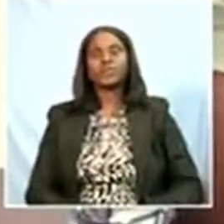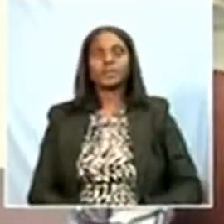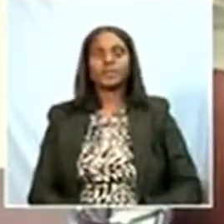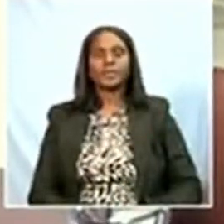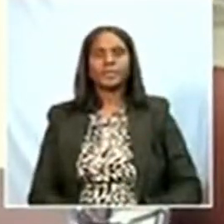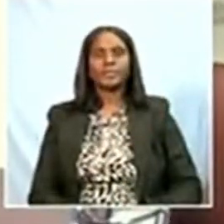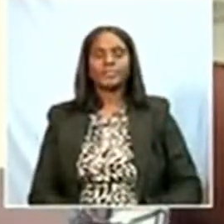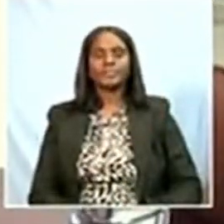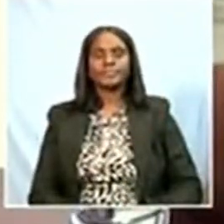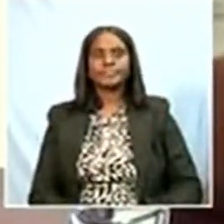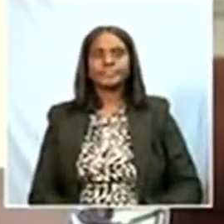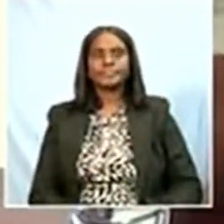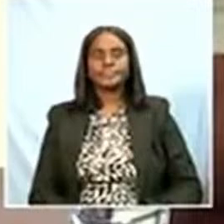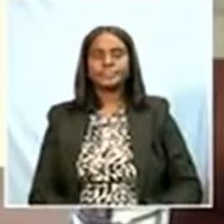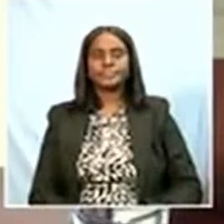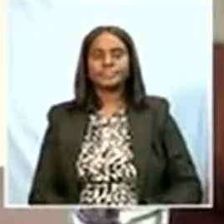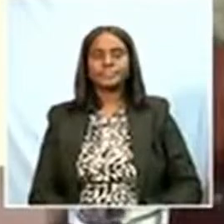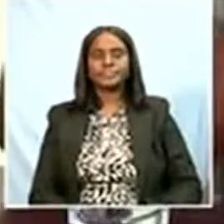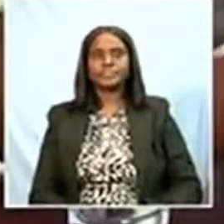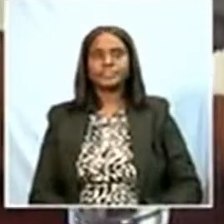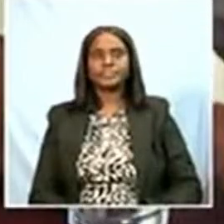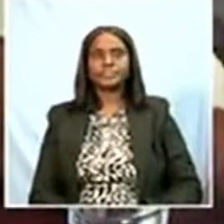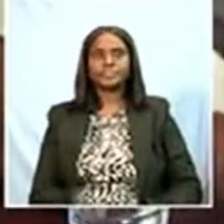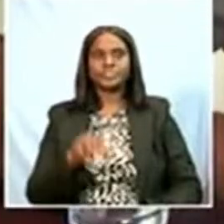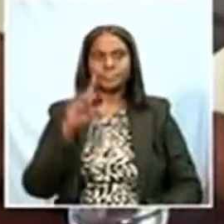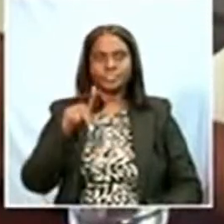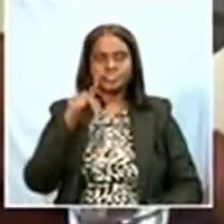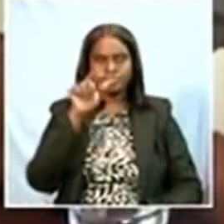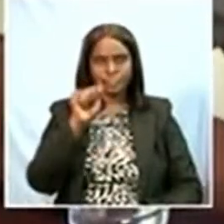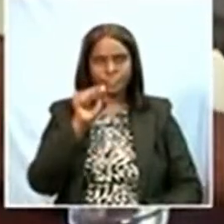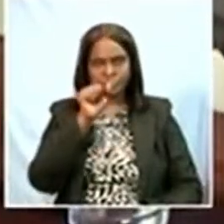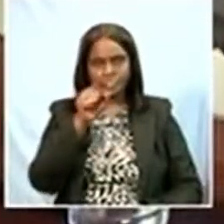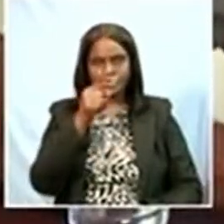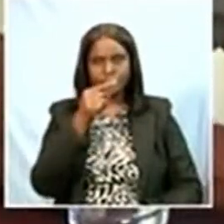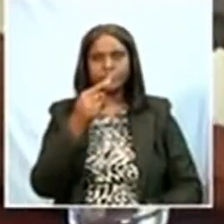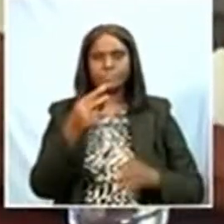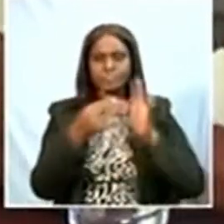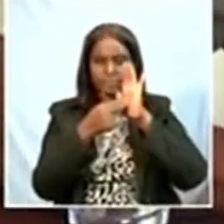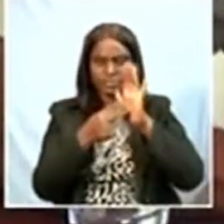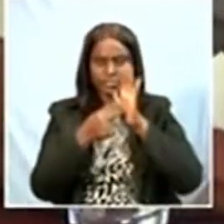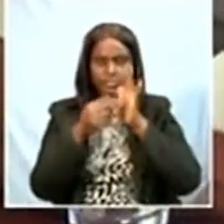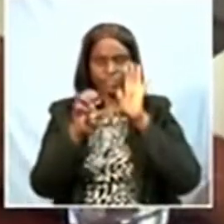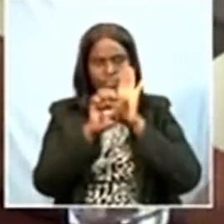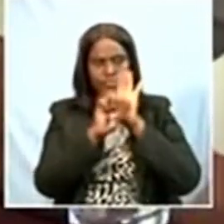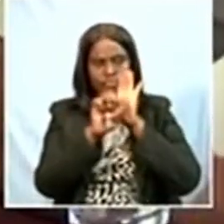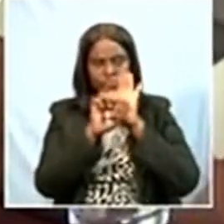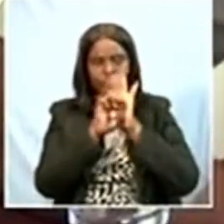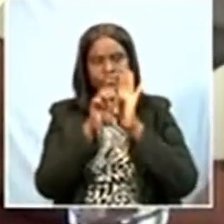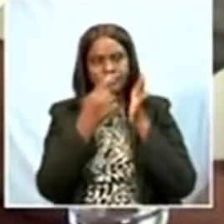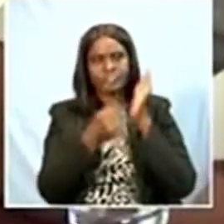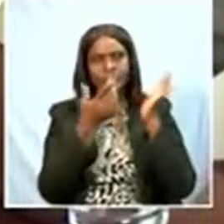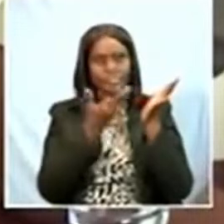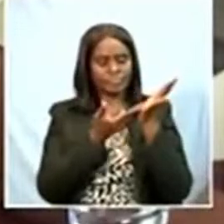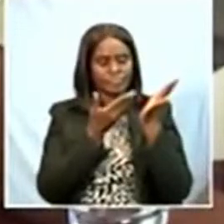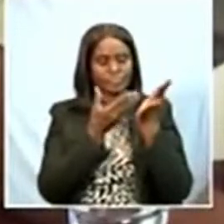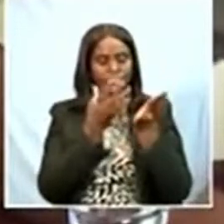PS, you've just given examples of what this fund can